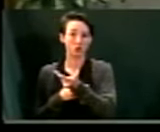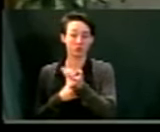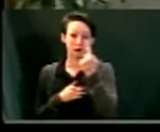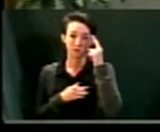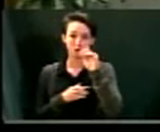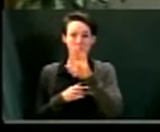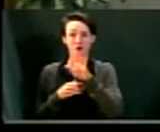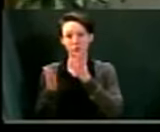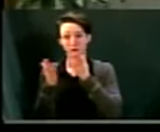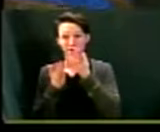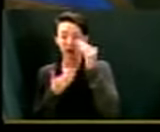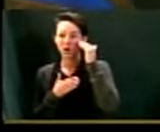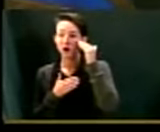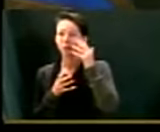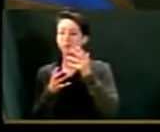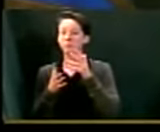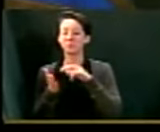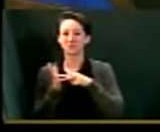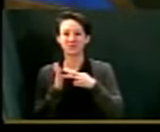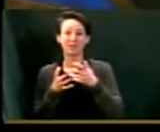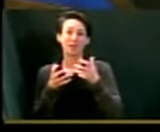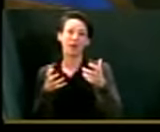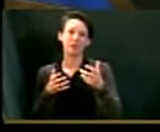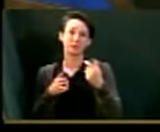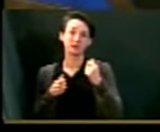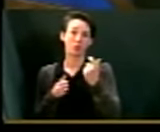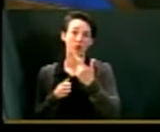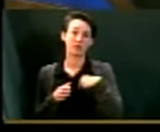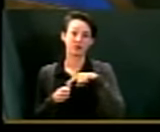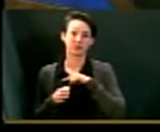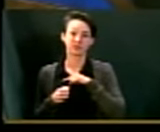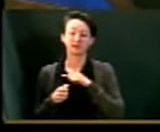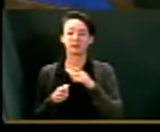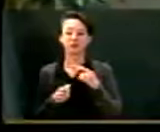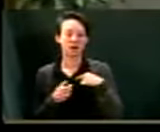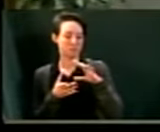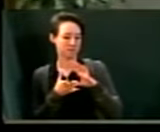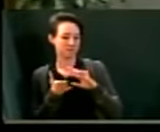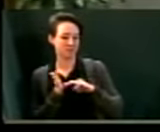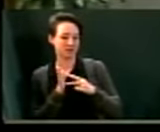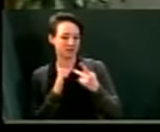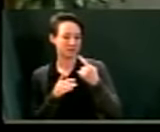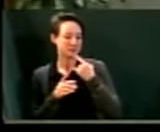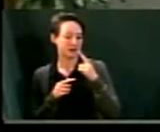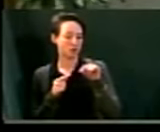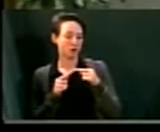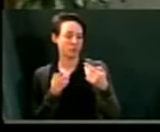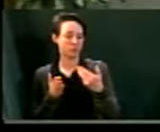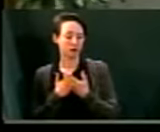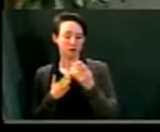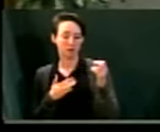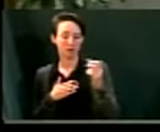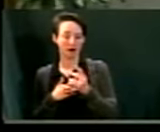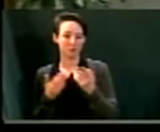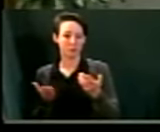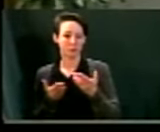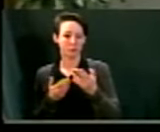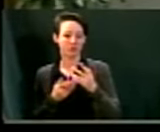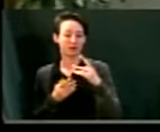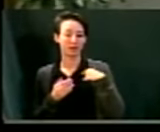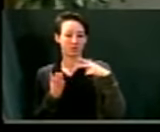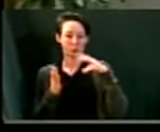service. I know it means a lot to all of us. Okay, thank you. I meant to say this when I came back up here tonight after I read that litany